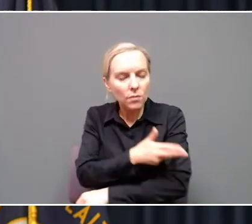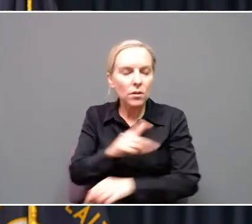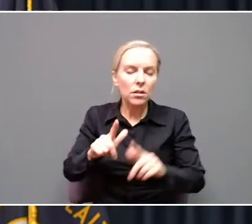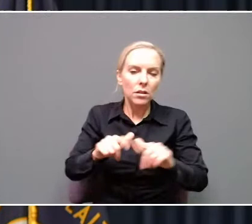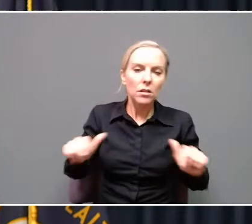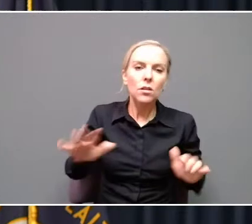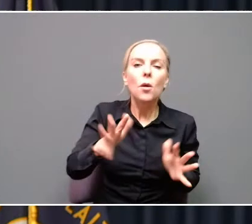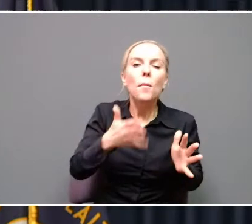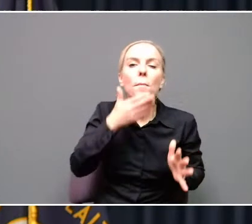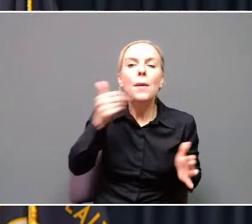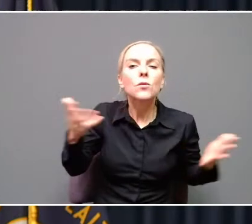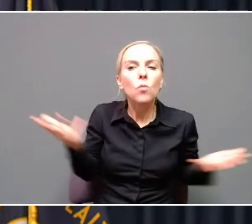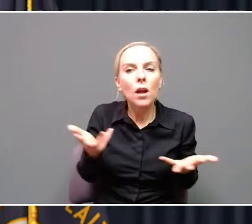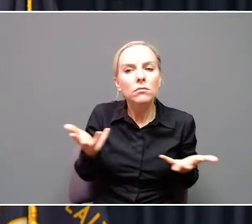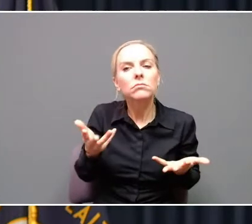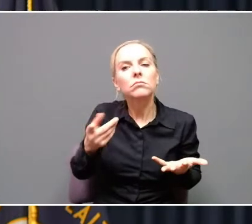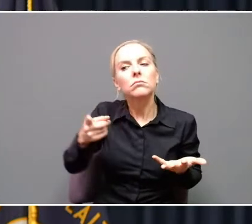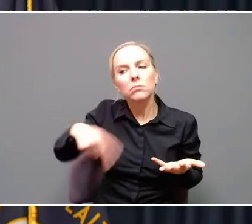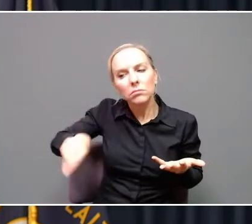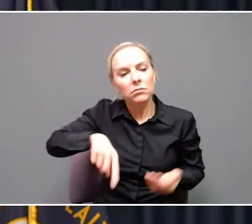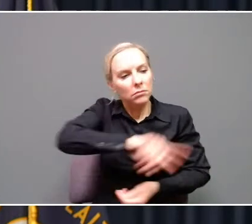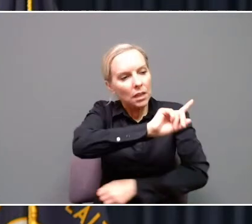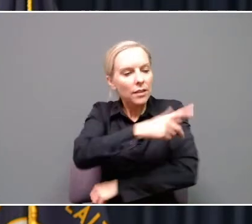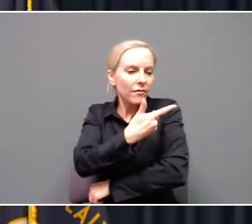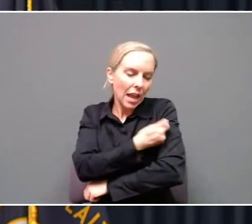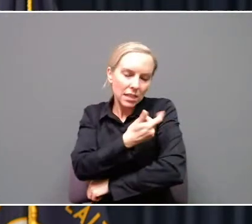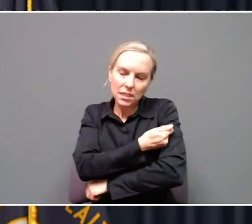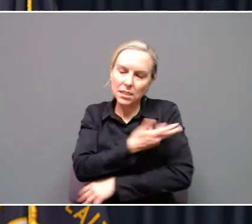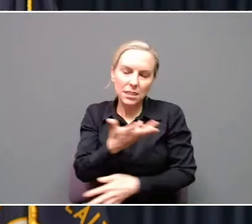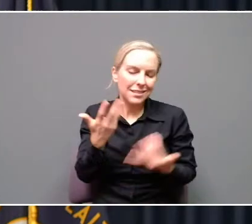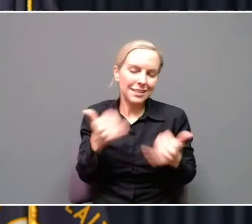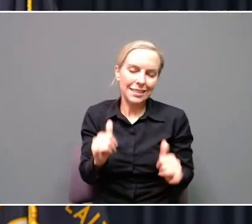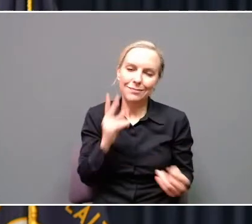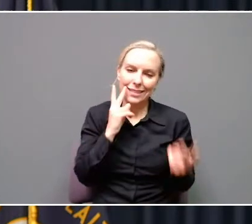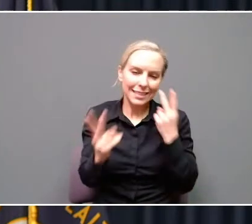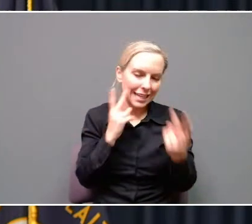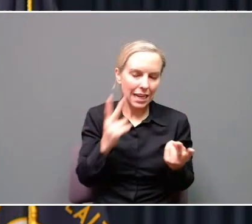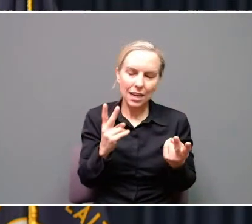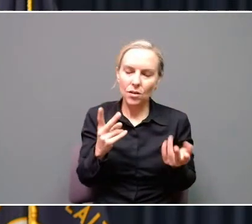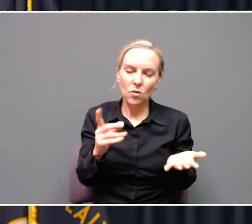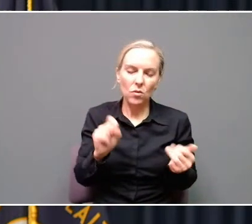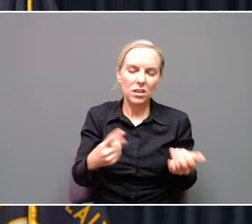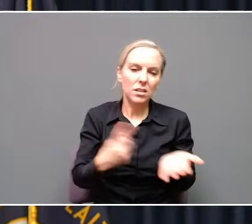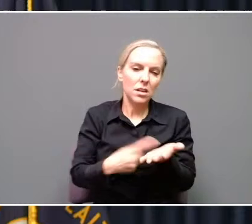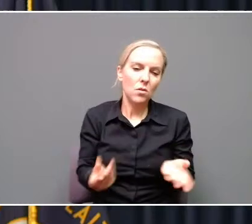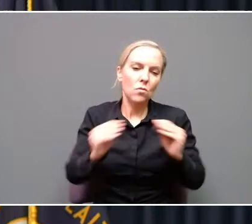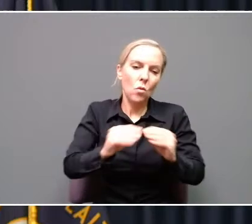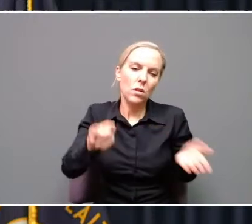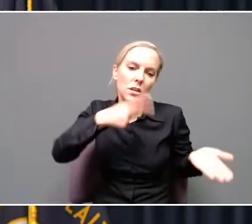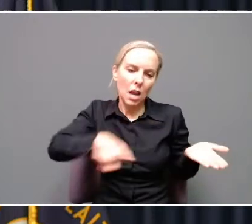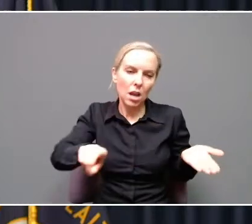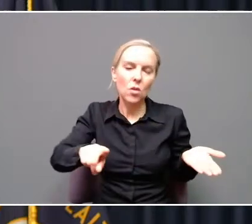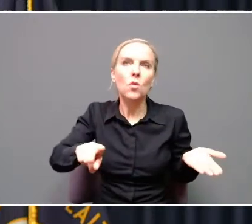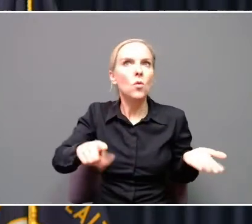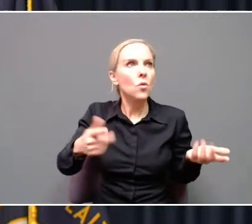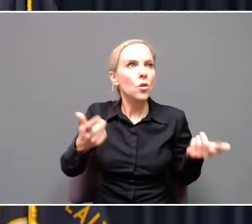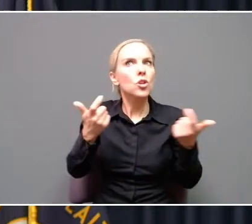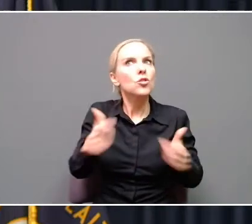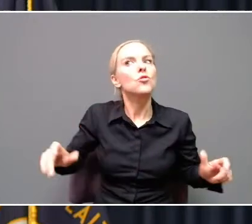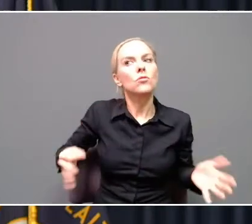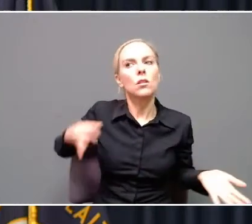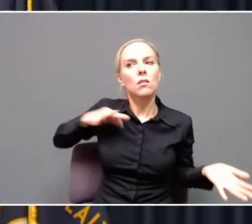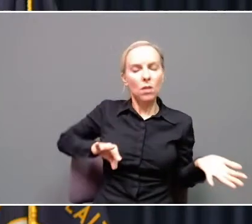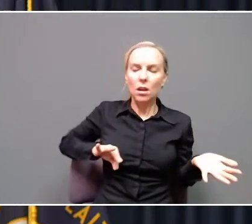do is get vaccinated. We are still seeing, and we can go over this next week, huge advantages in terms